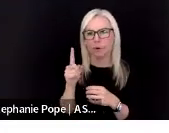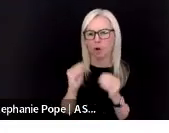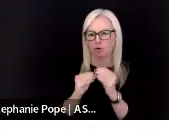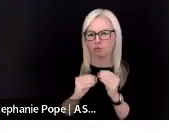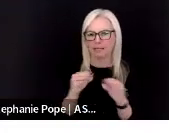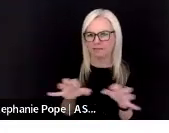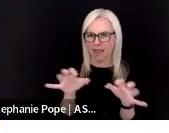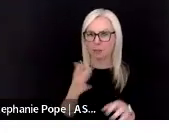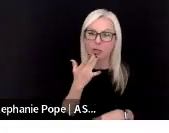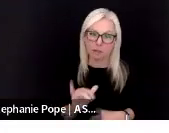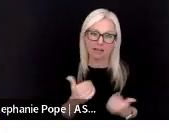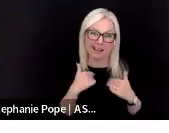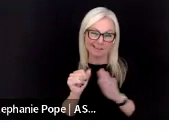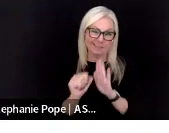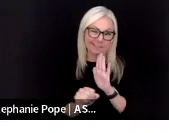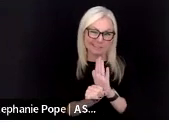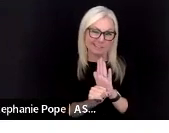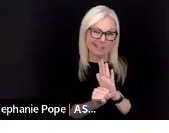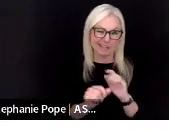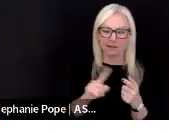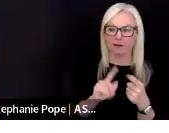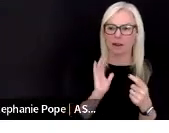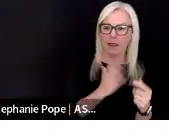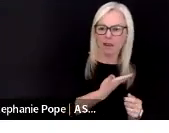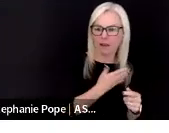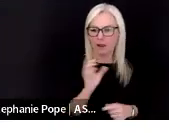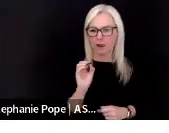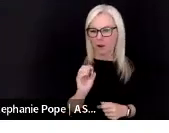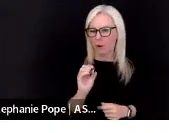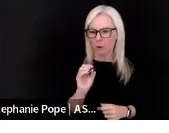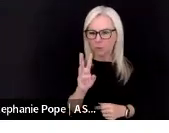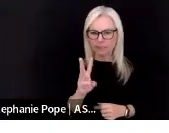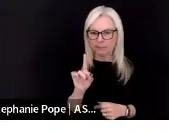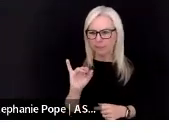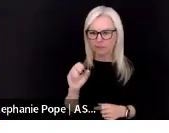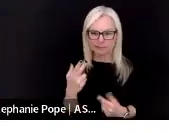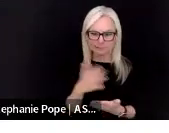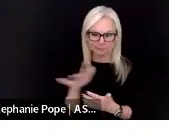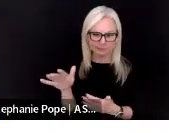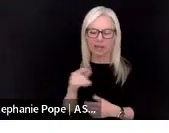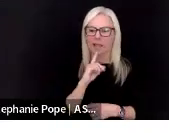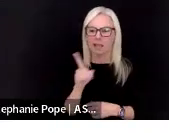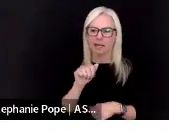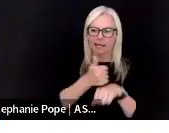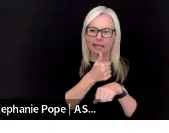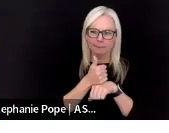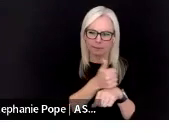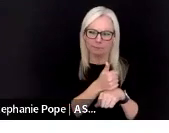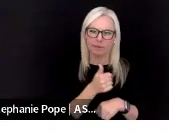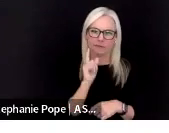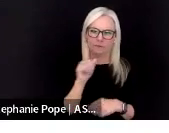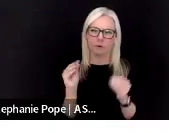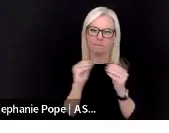have our state agency partners like OPWDD and OASIS take these findings very seriously and often implement corrective actions on a